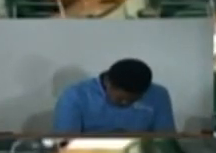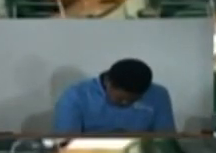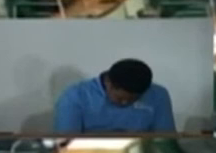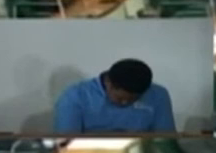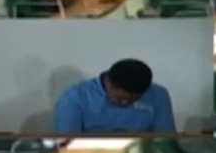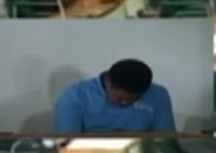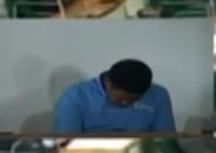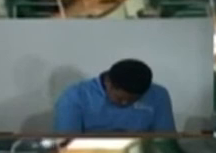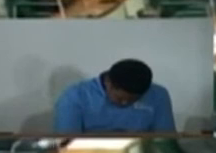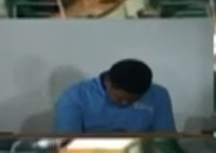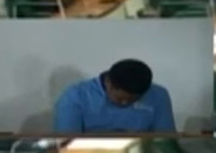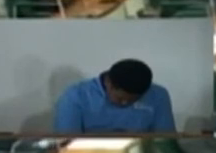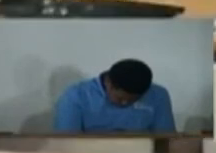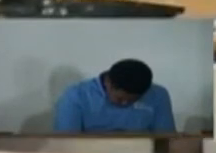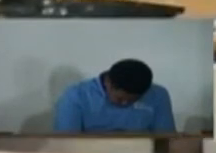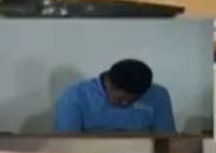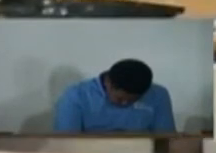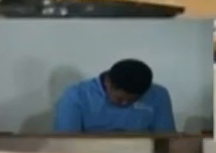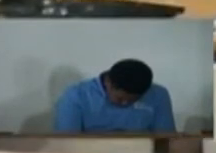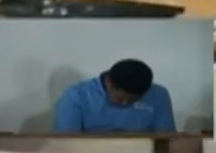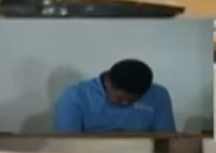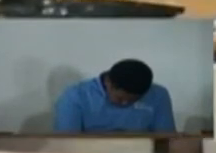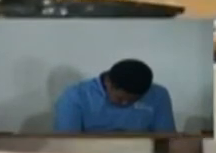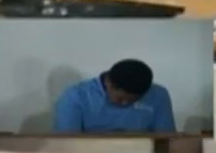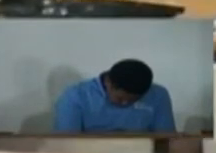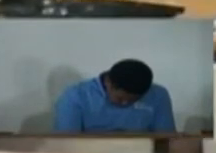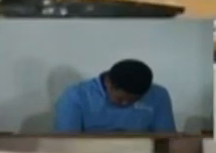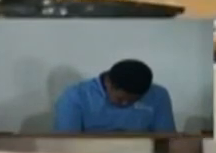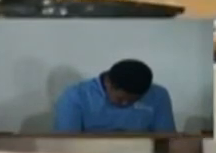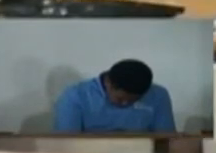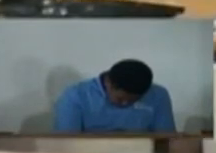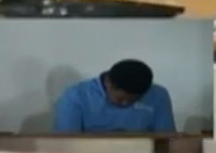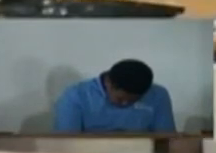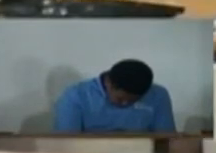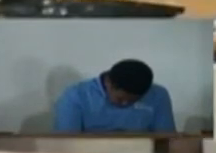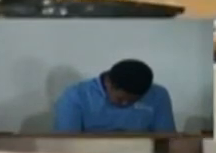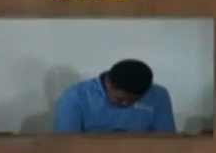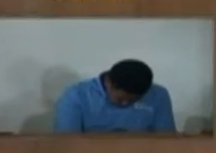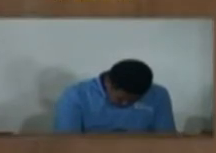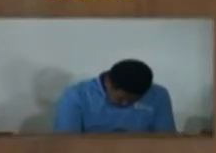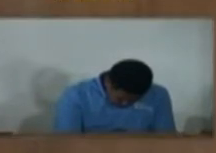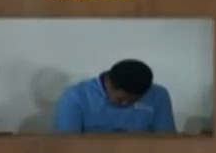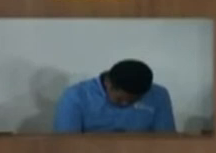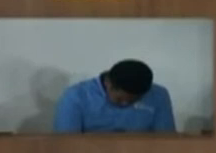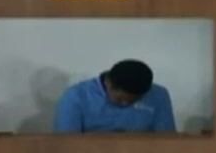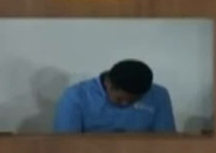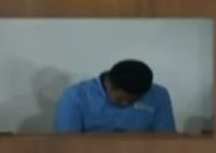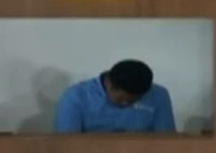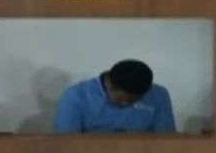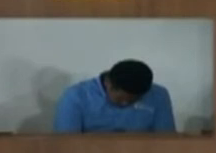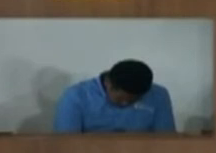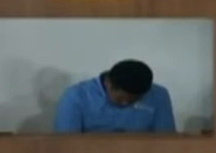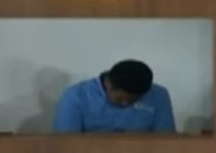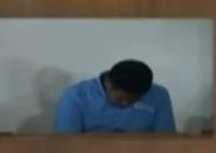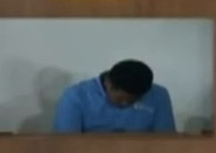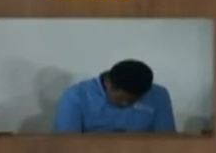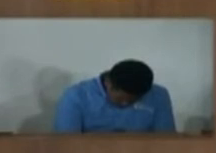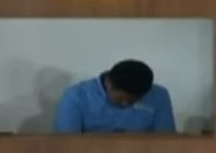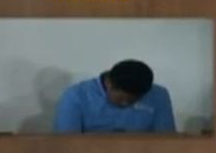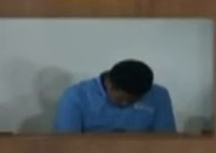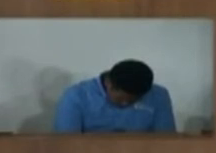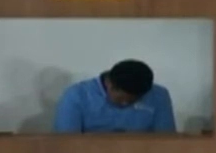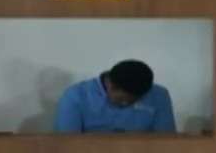Prime Minister, you spoke passionately on the issue of informality. And